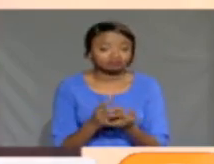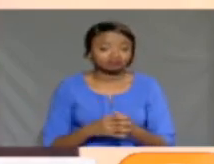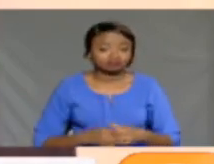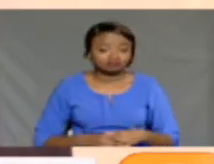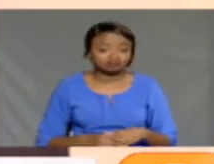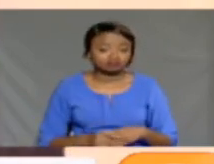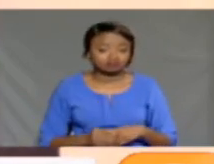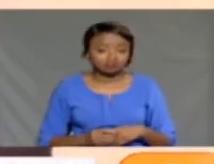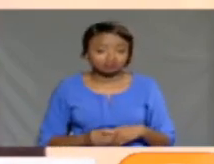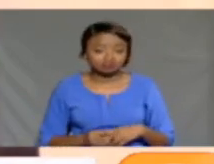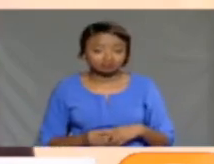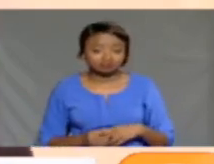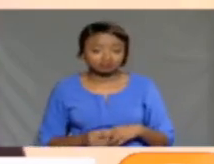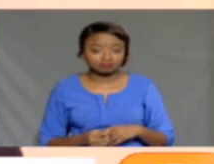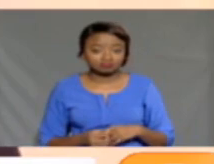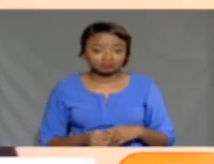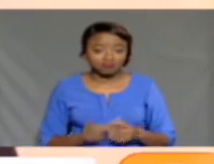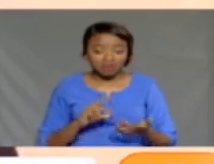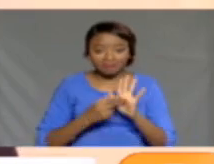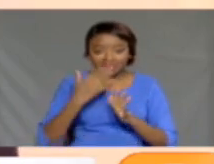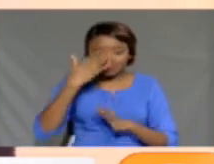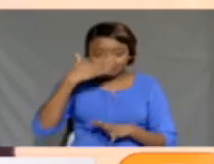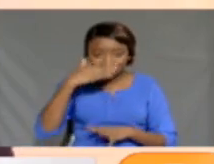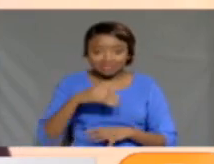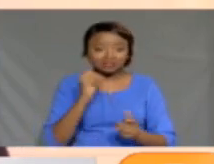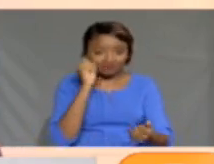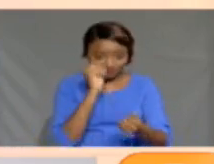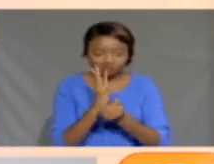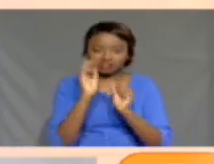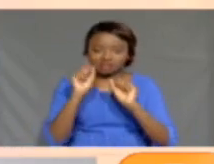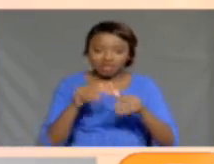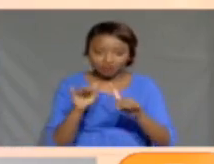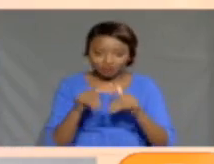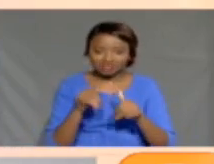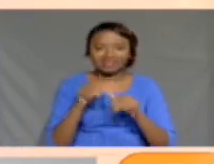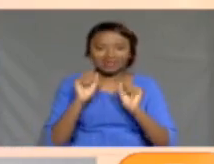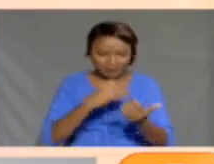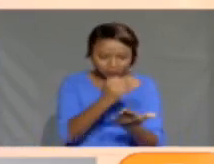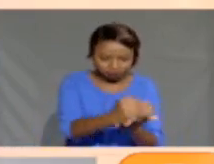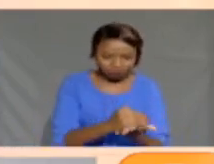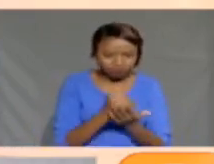you actually have to stay at least for 14 days for you to start making your first withdrawal.